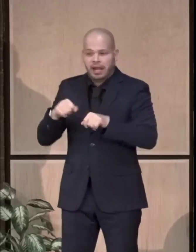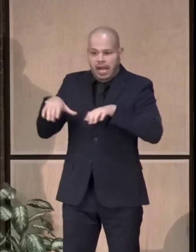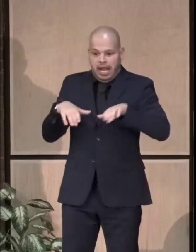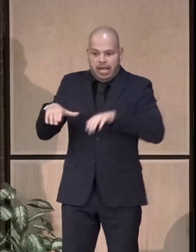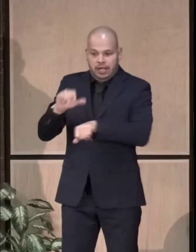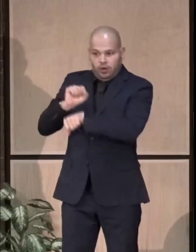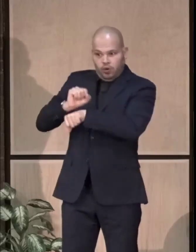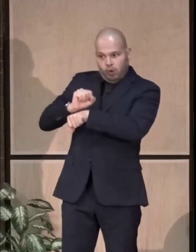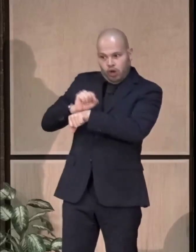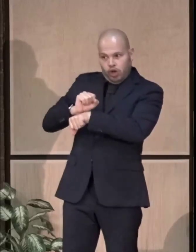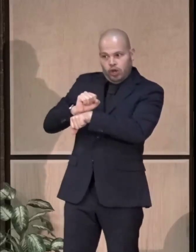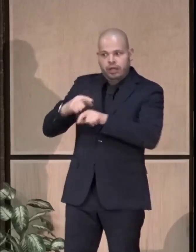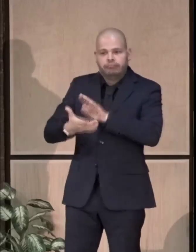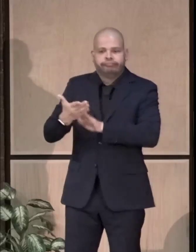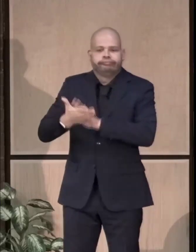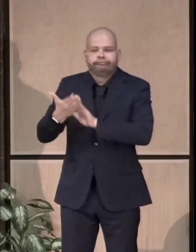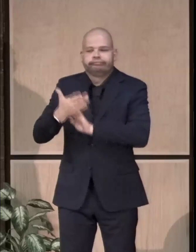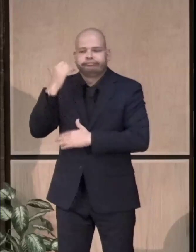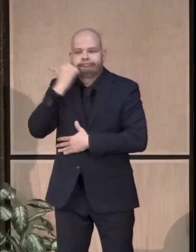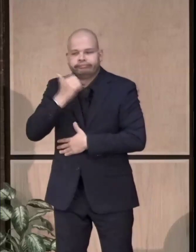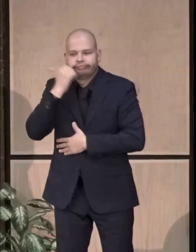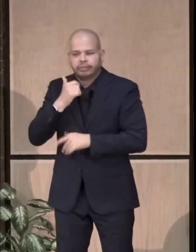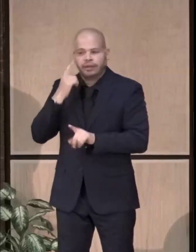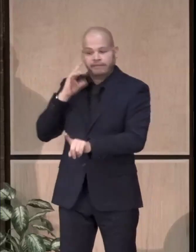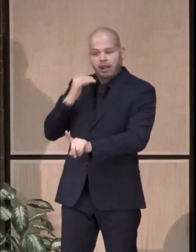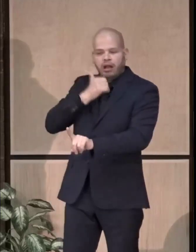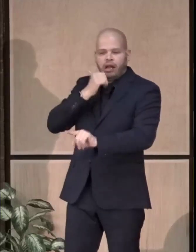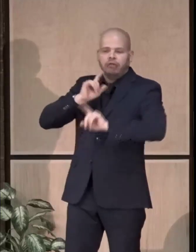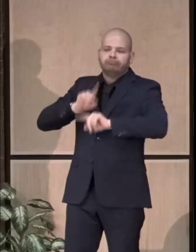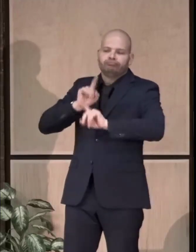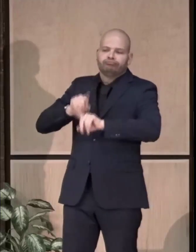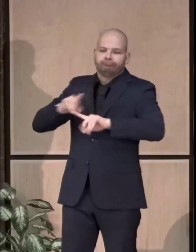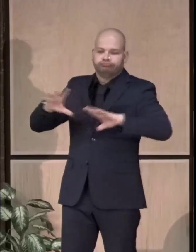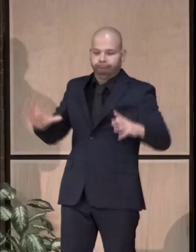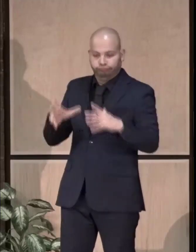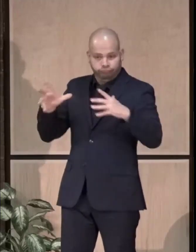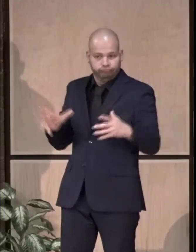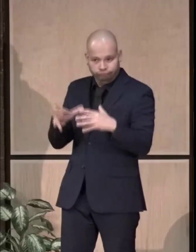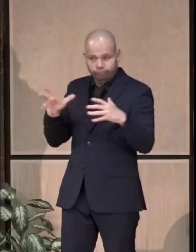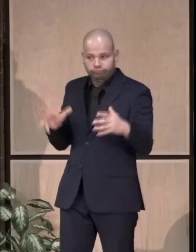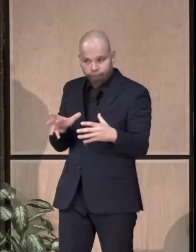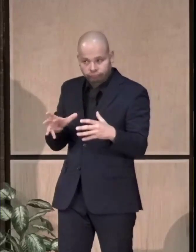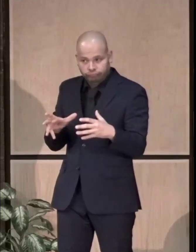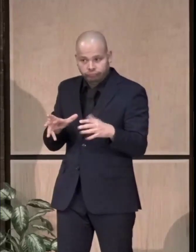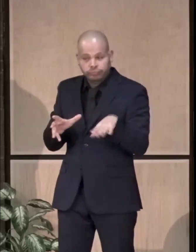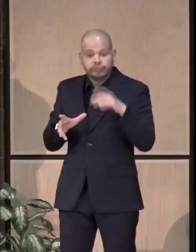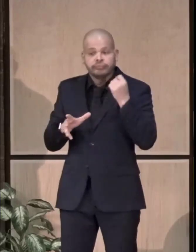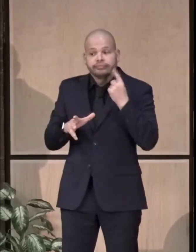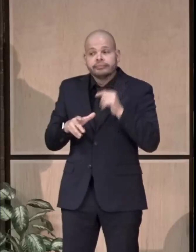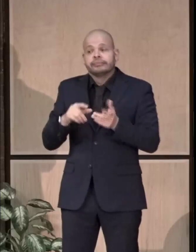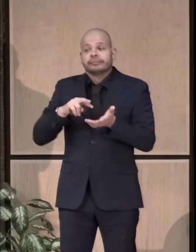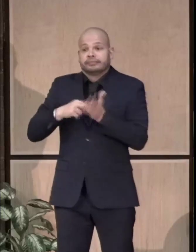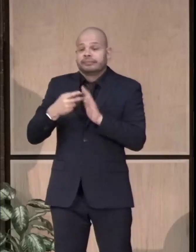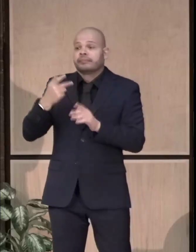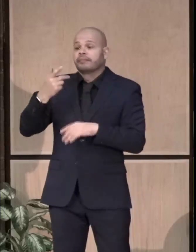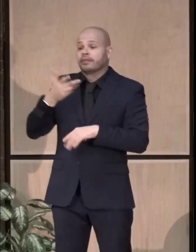you have access to the soldiers, you have more. For instance, in another part in here that's checked off is you can move